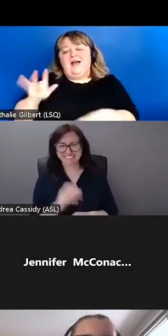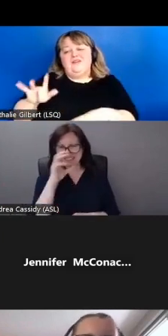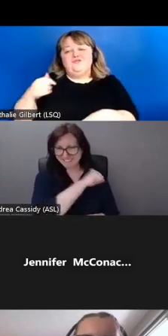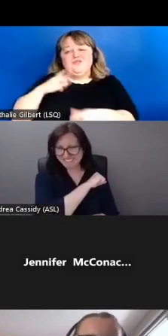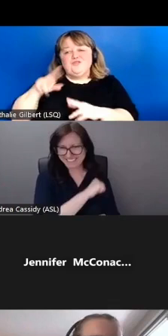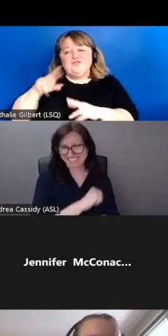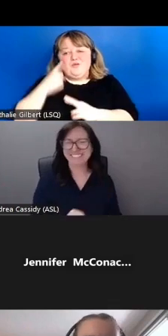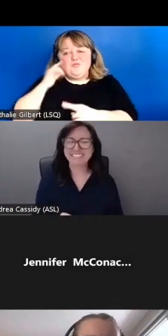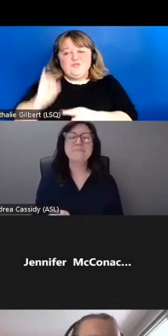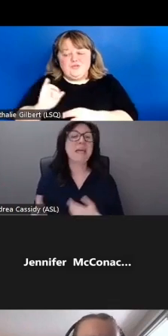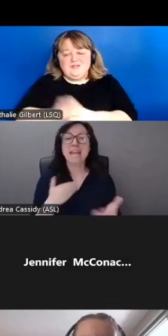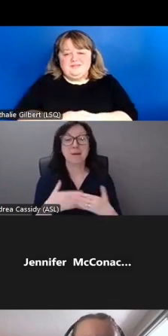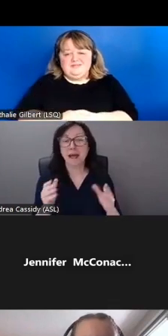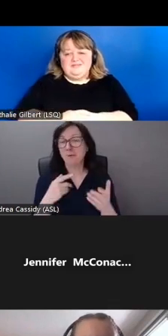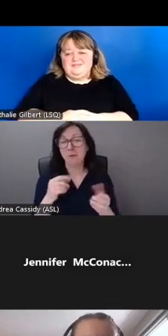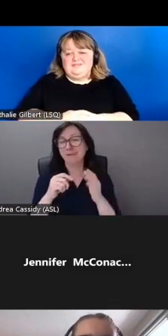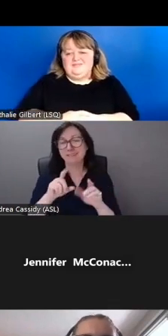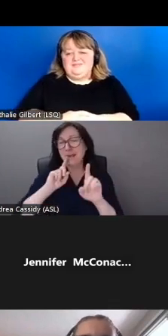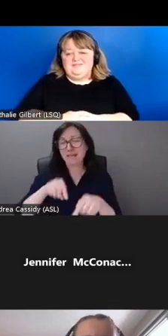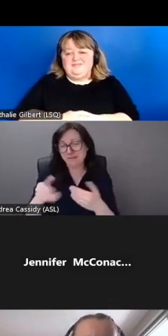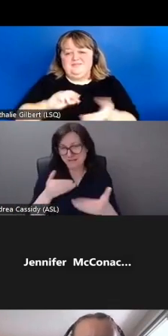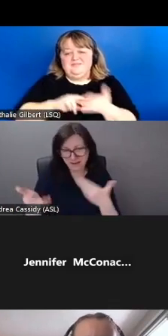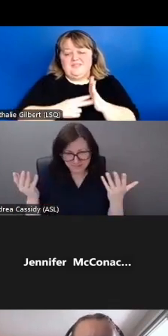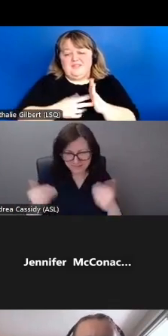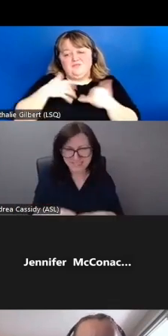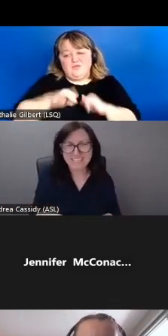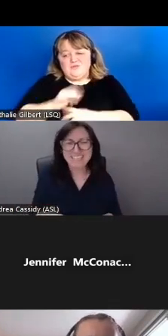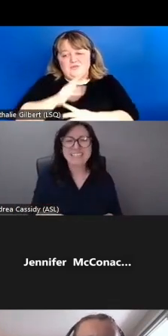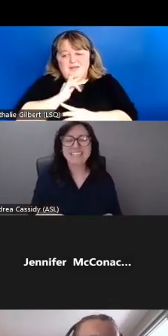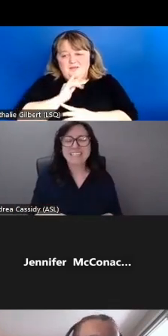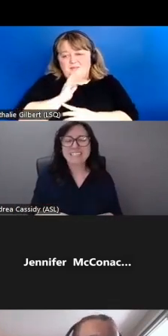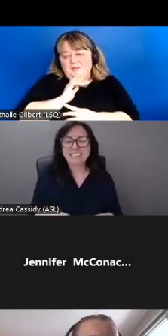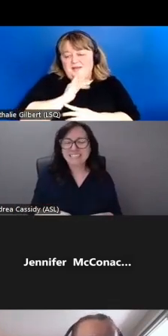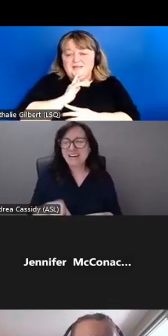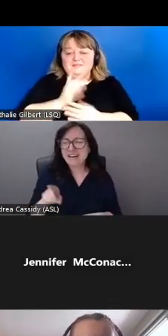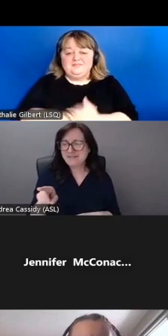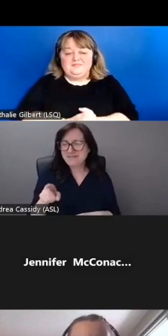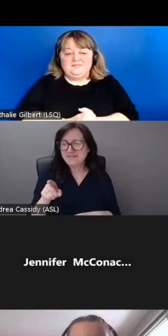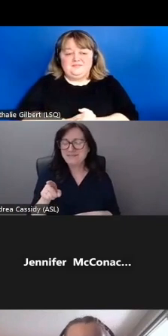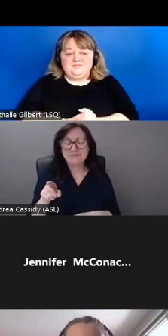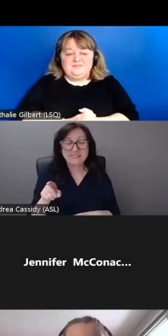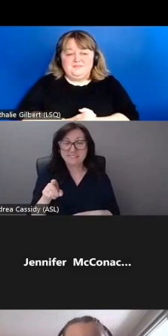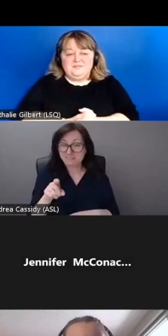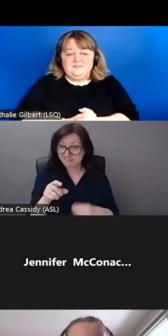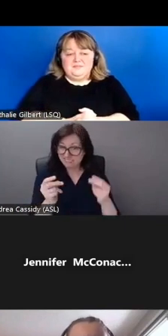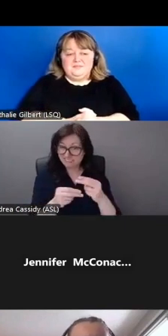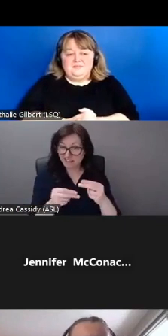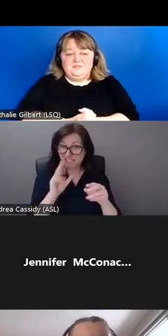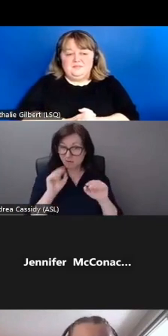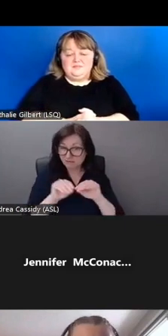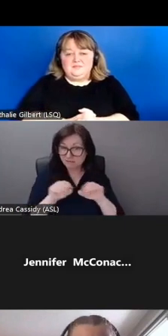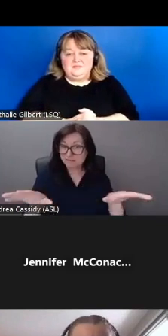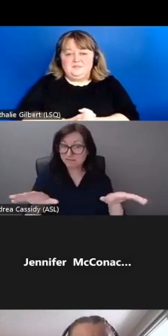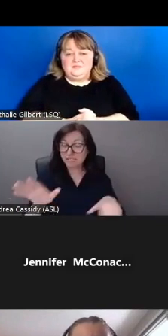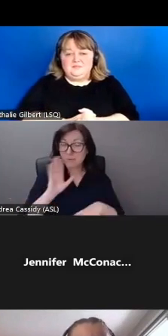So I'll just keep talking about it since I already started. Someone asked if the slides will be available,